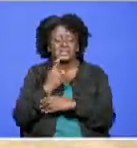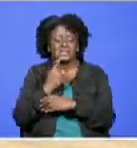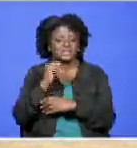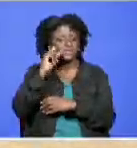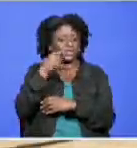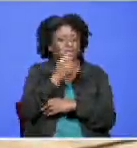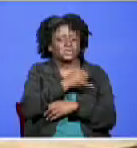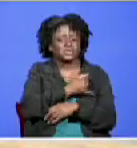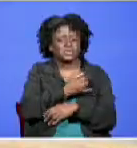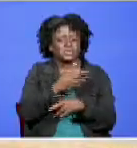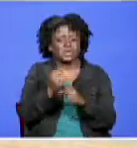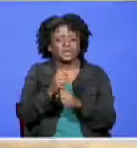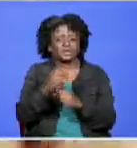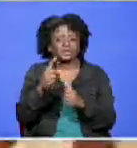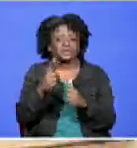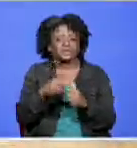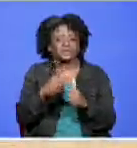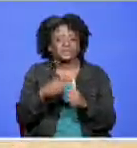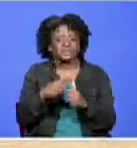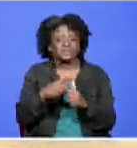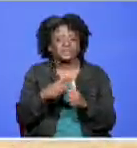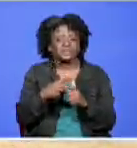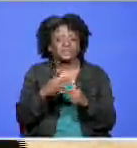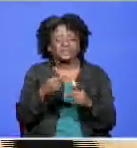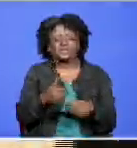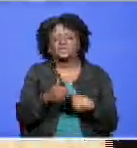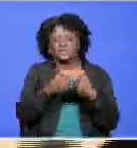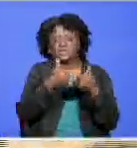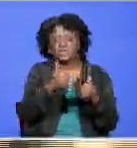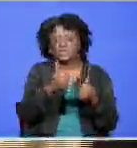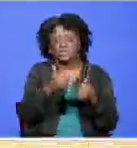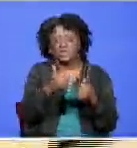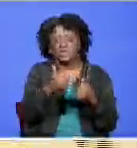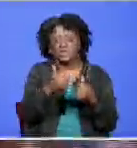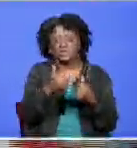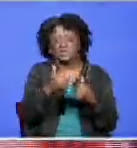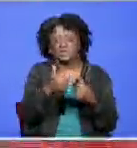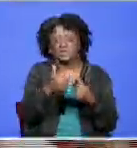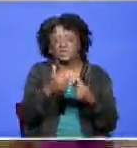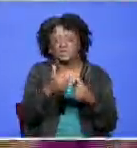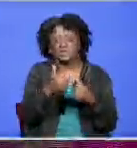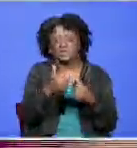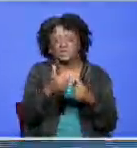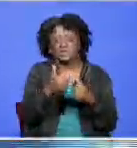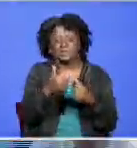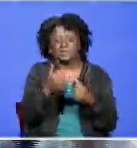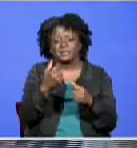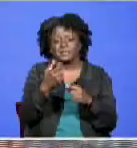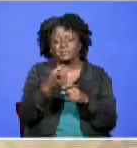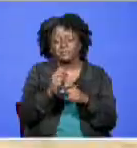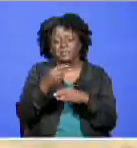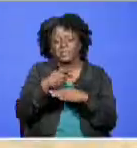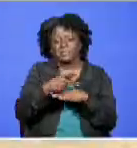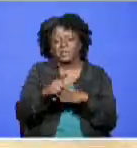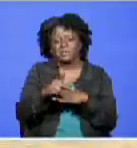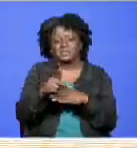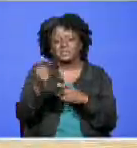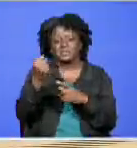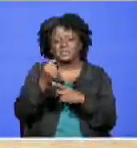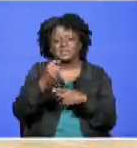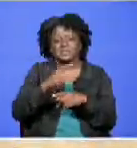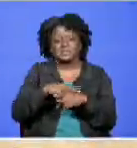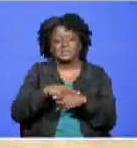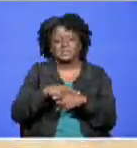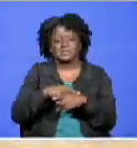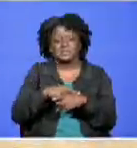has captured her first piece of hardware for the 2019 WNBA postseason. The league announced yesterday that the Connecticut Sun Center won one of